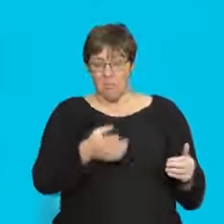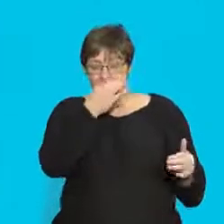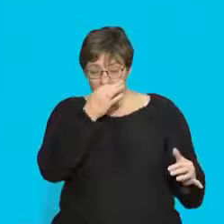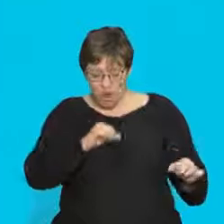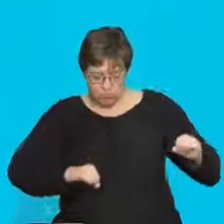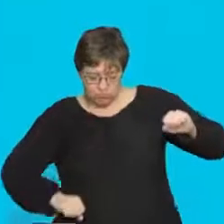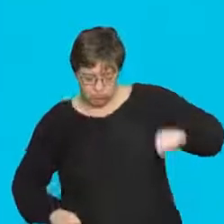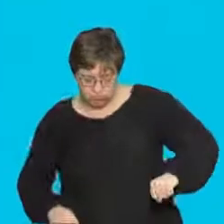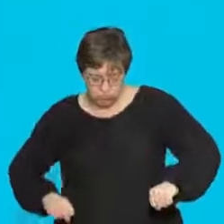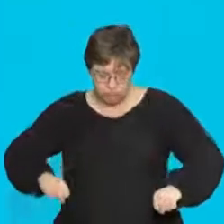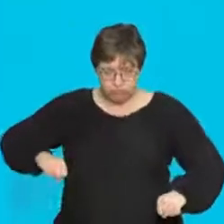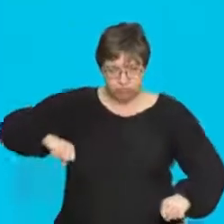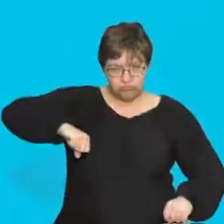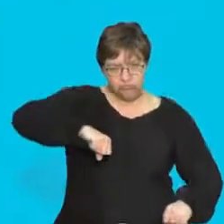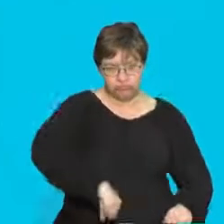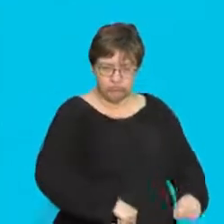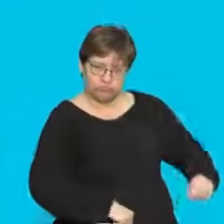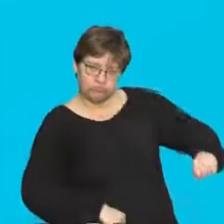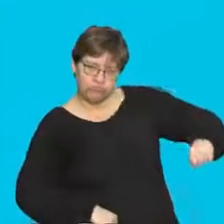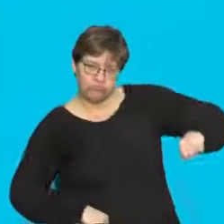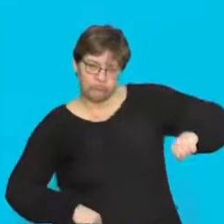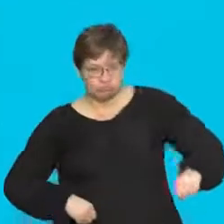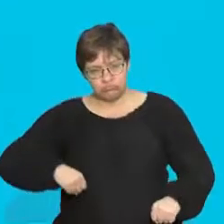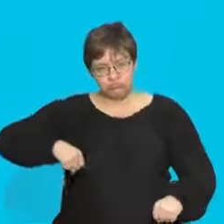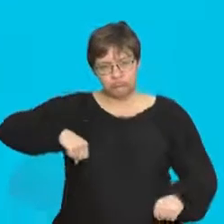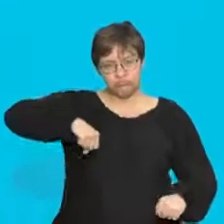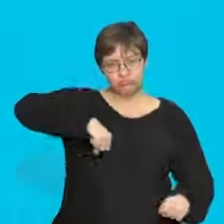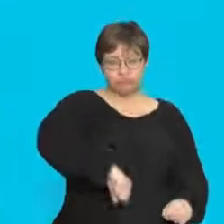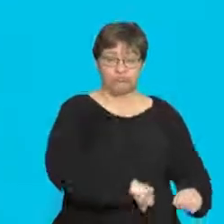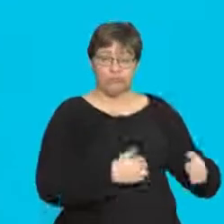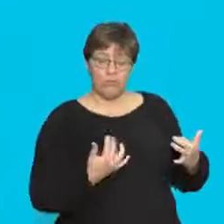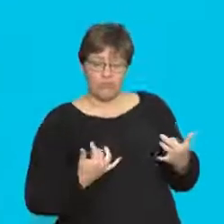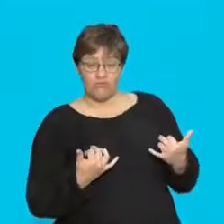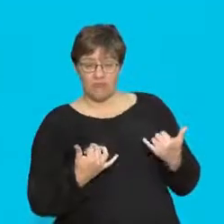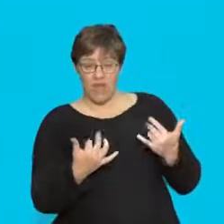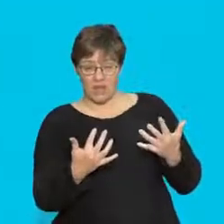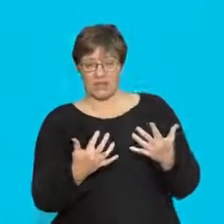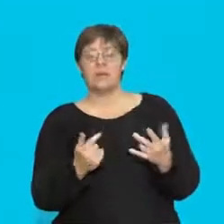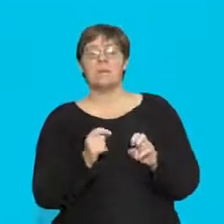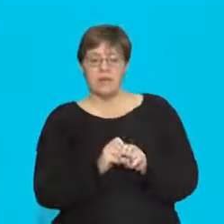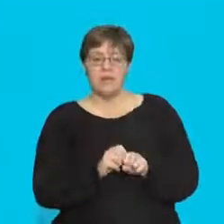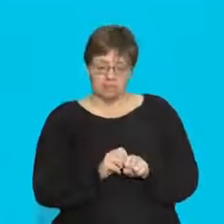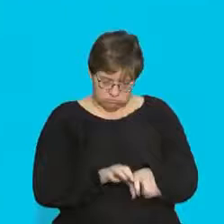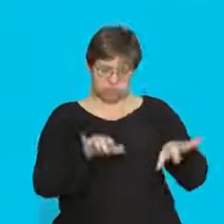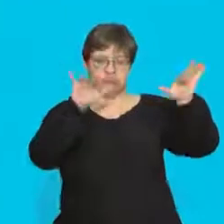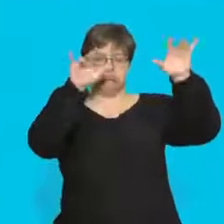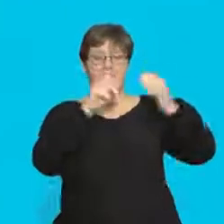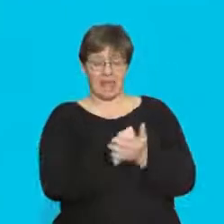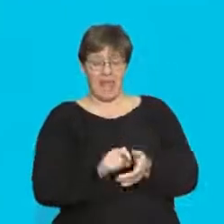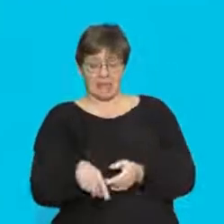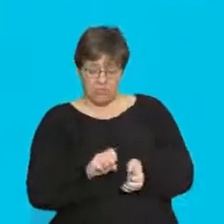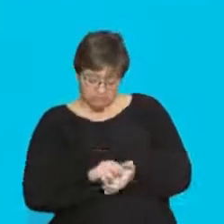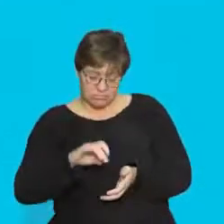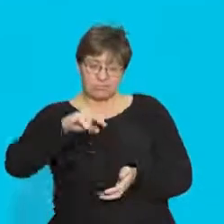there's this enormous buffalo that's going to be walking through the grass, and as it walks through the grass,